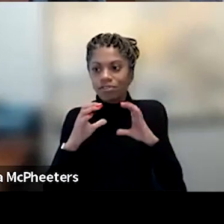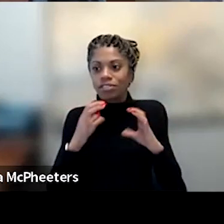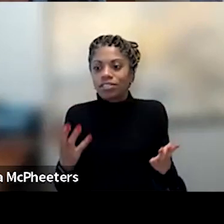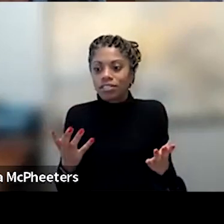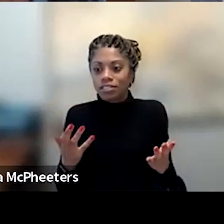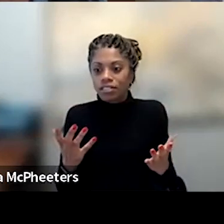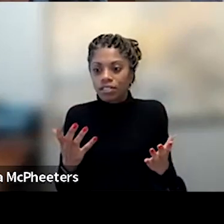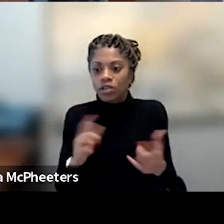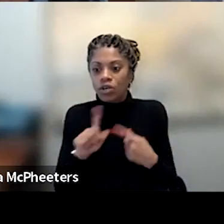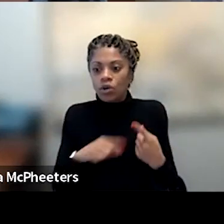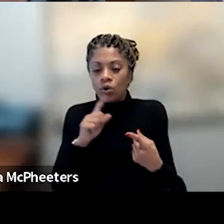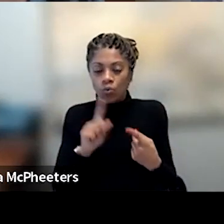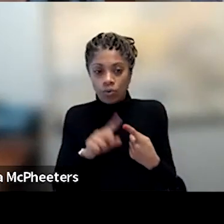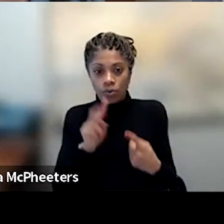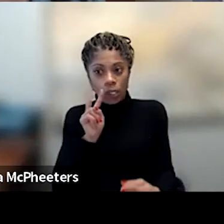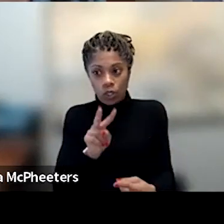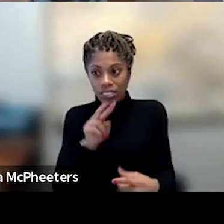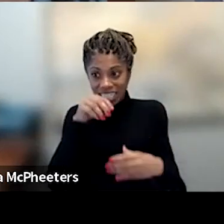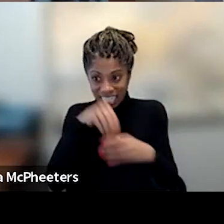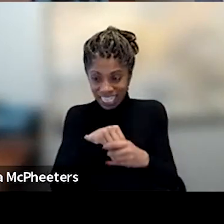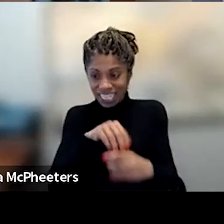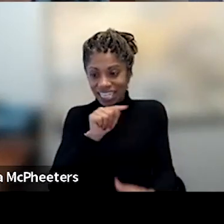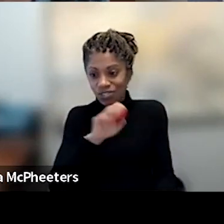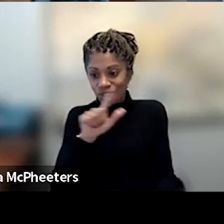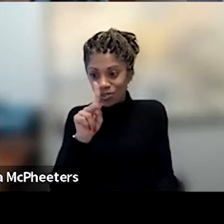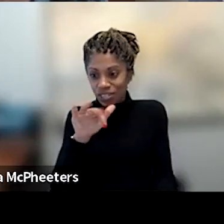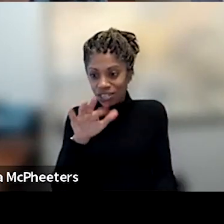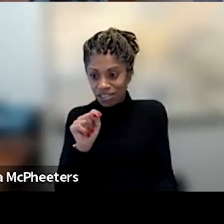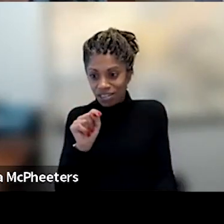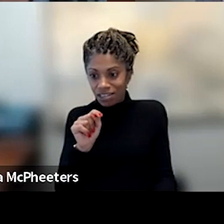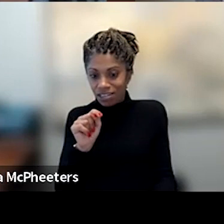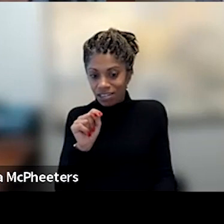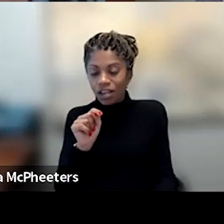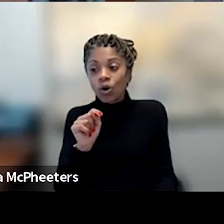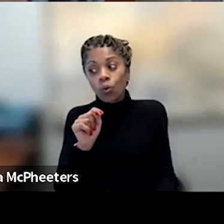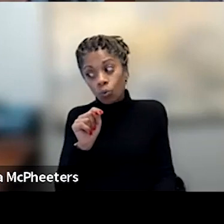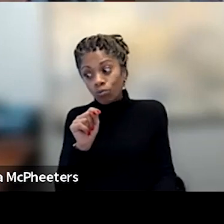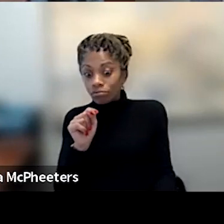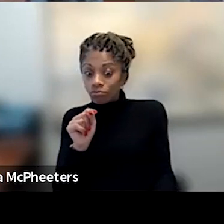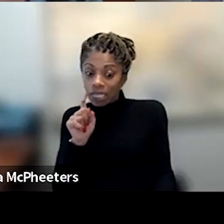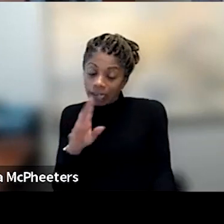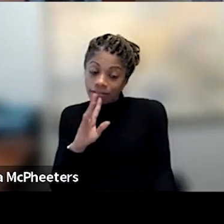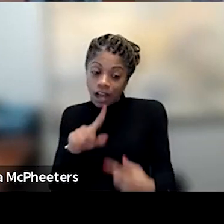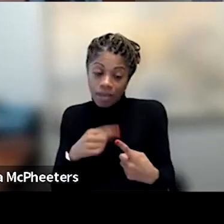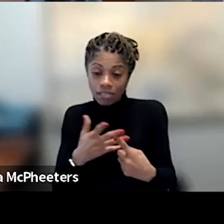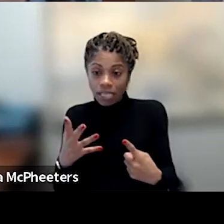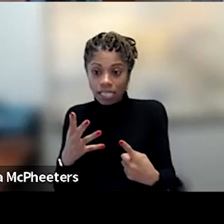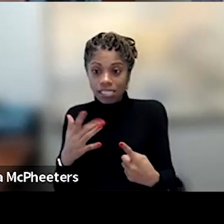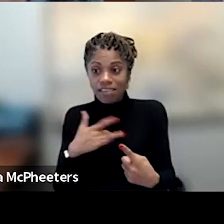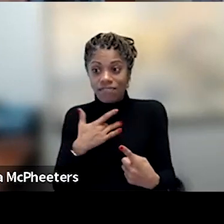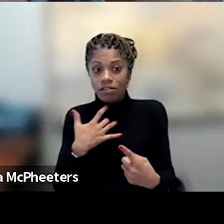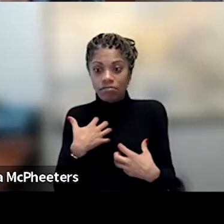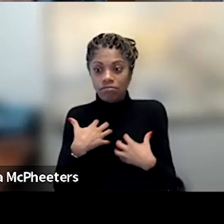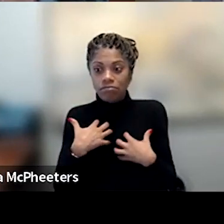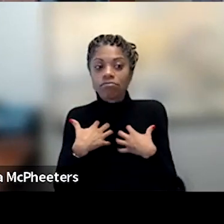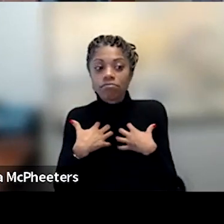a deep dive into the toolkit, it forced us to talk about some stuff that was a little uncomfortable, right? That there are some audiences that